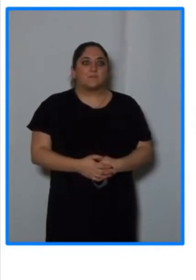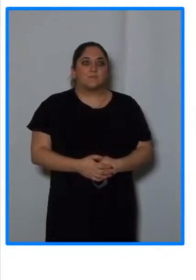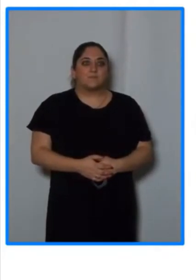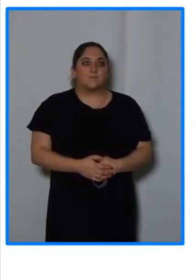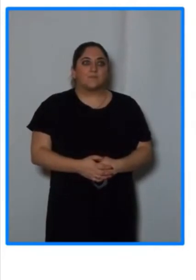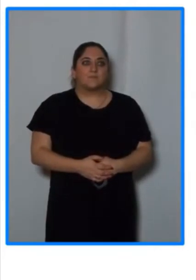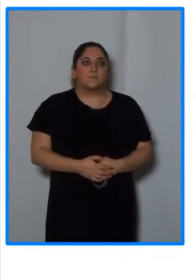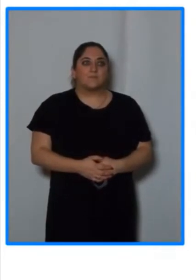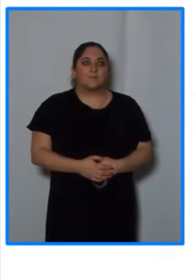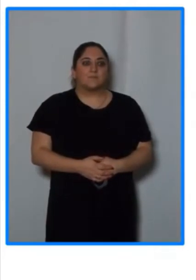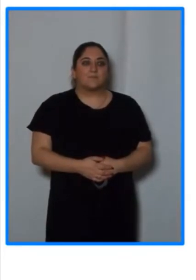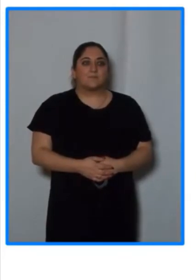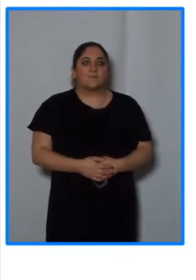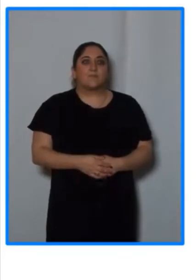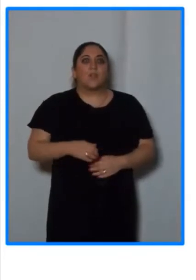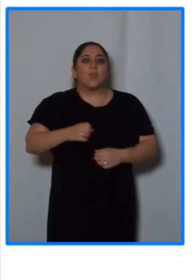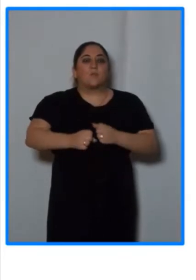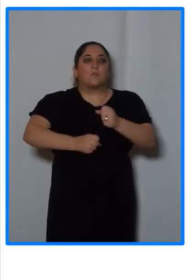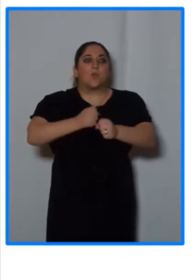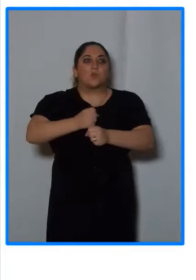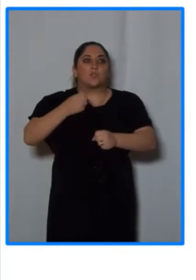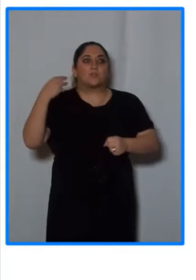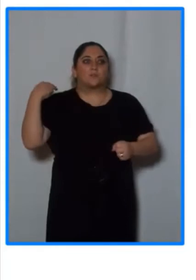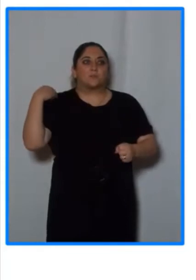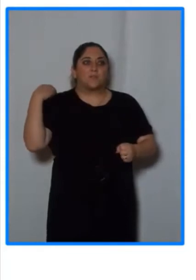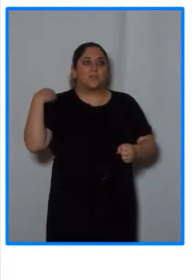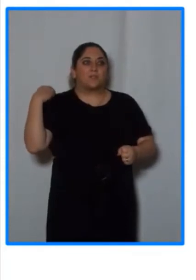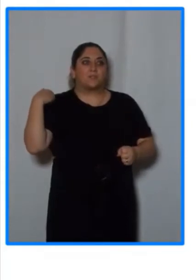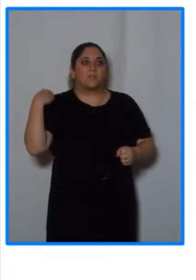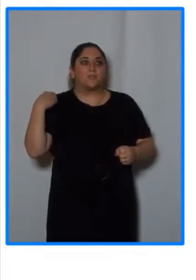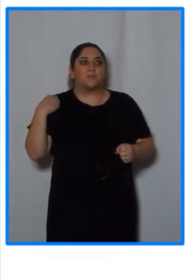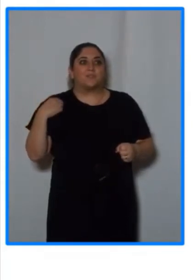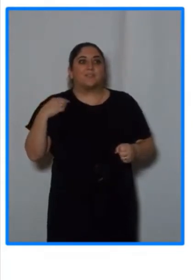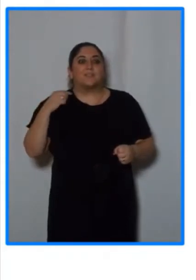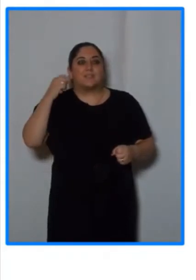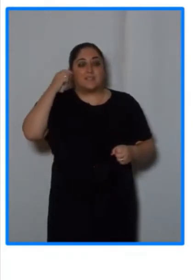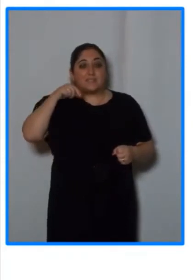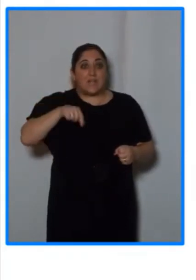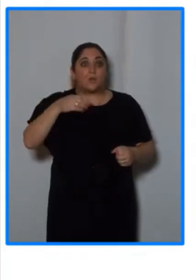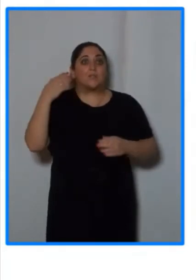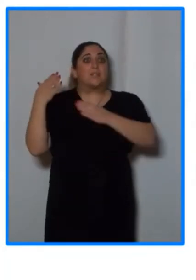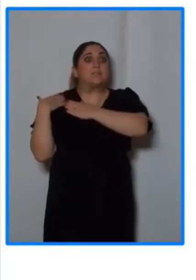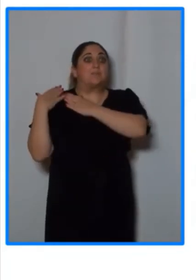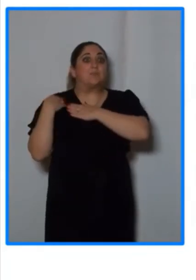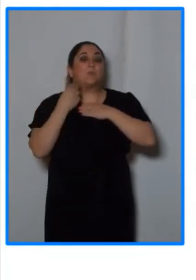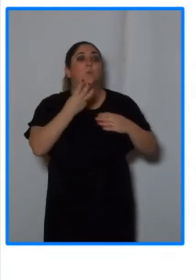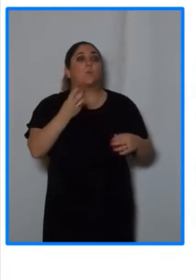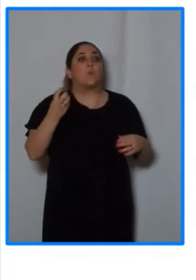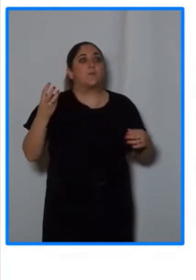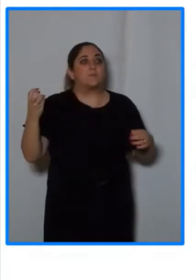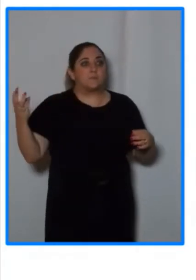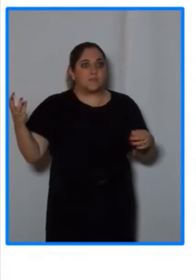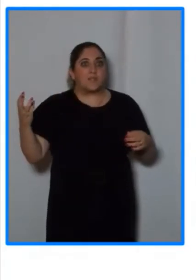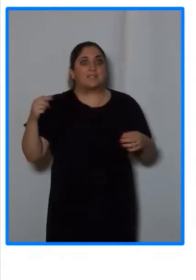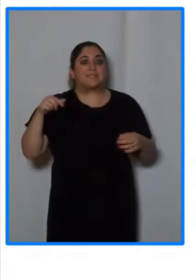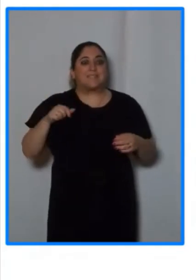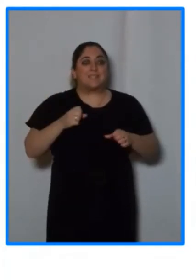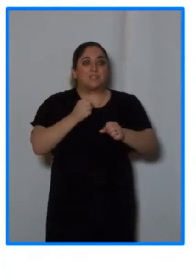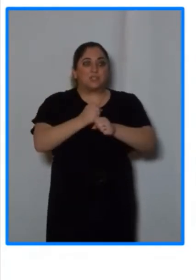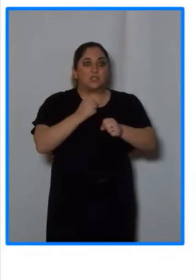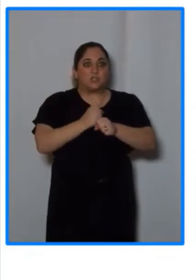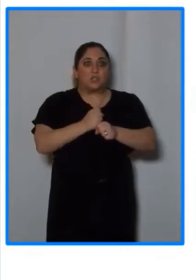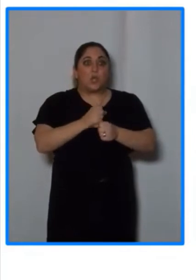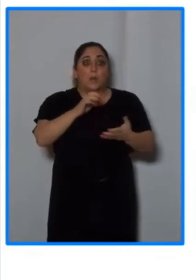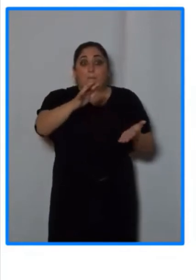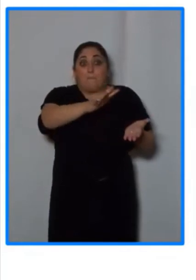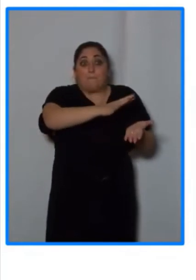And next we have project managers and product owners who could, for instance, be responsible for a website. The product owner's job is to map, delegate, and